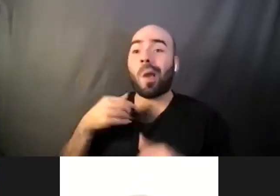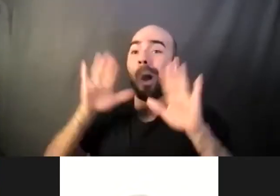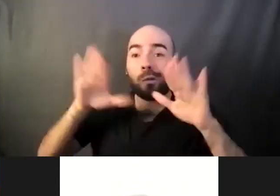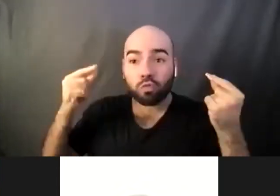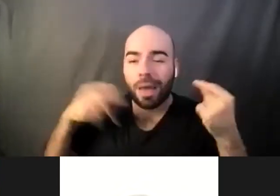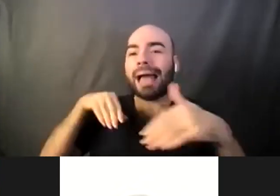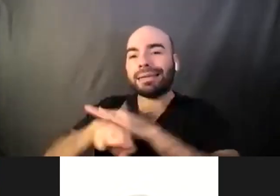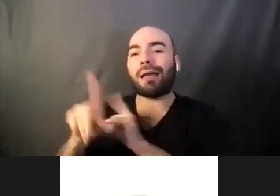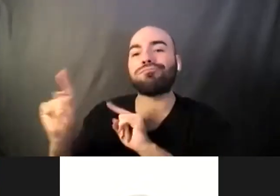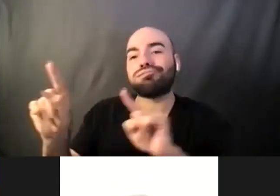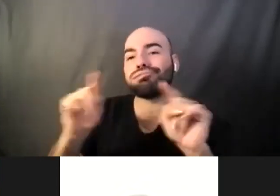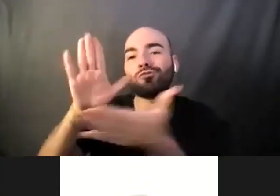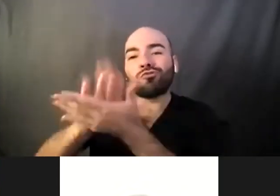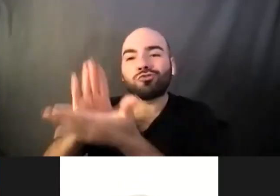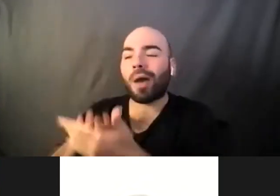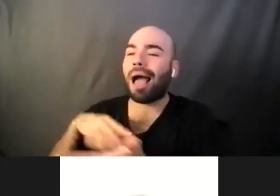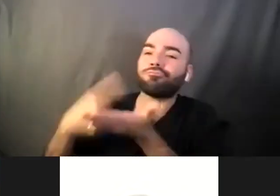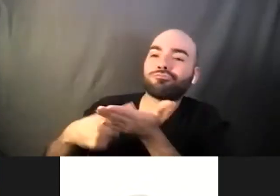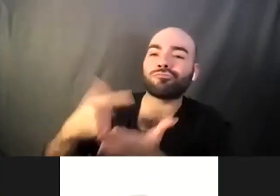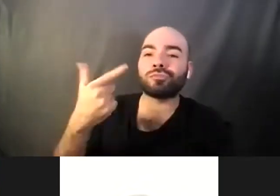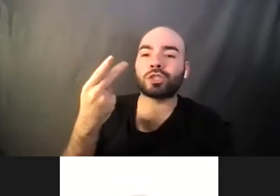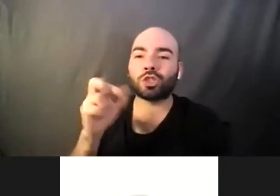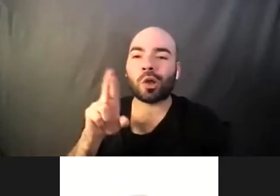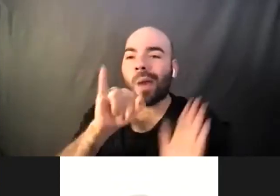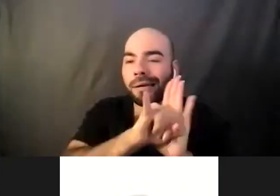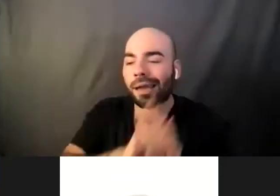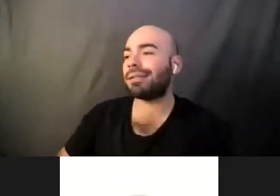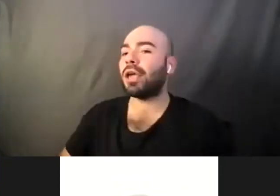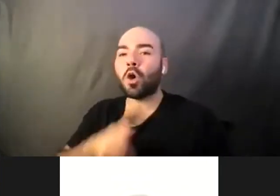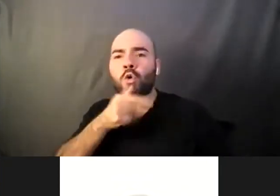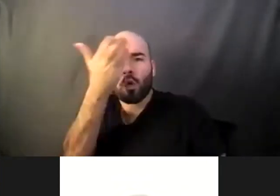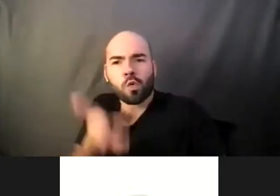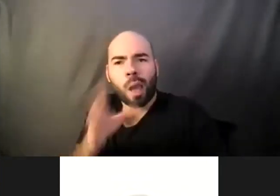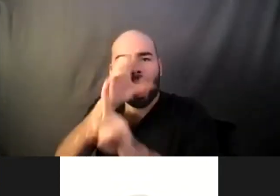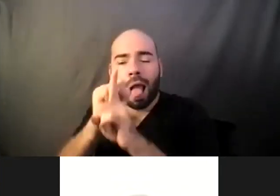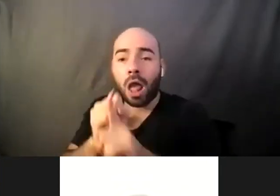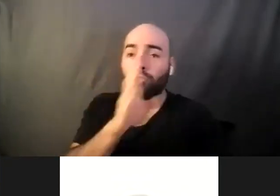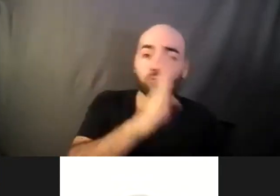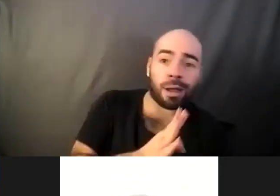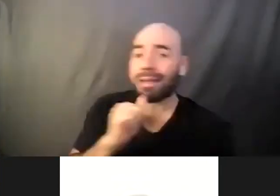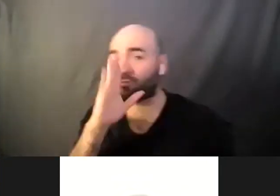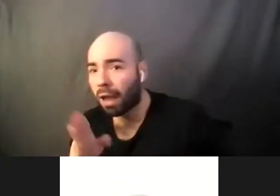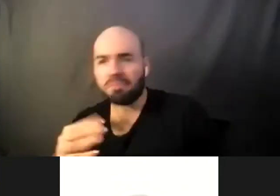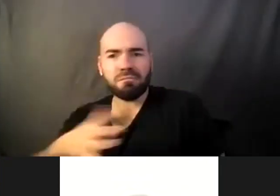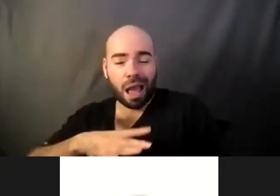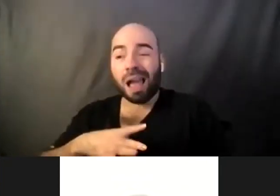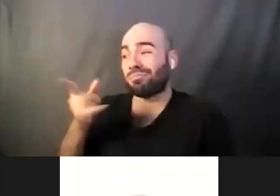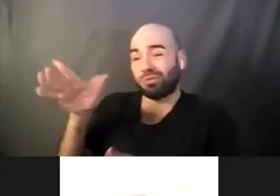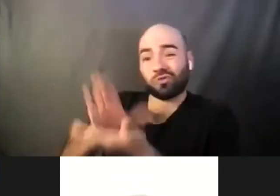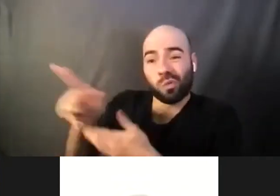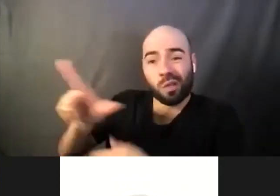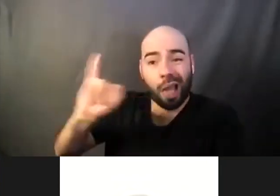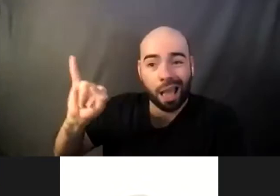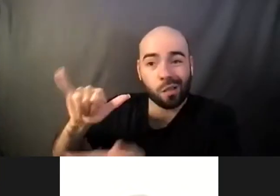talk about gender identity and sexual orientation and being an ally. Because especially in schools on Long Island, like a lot of folks